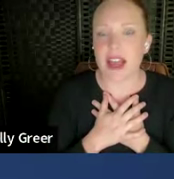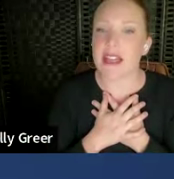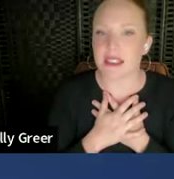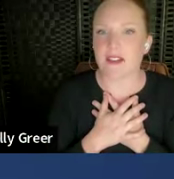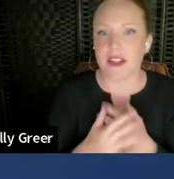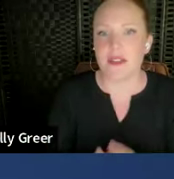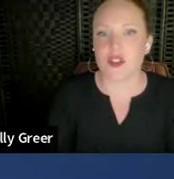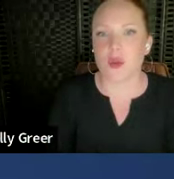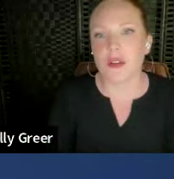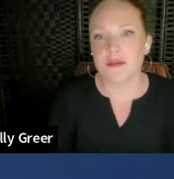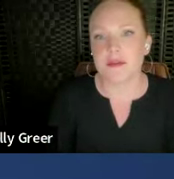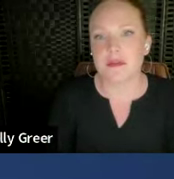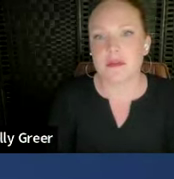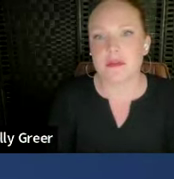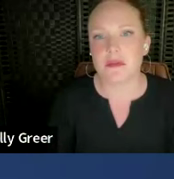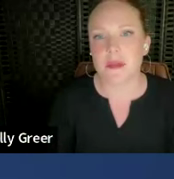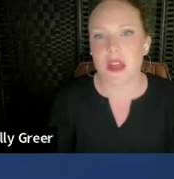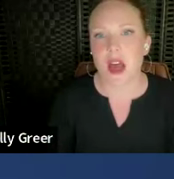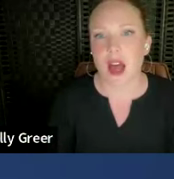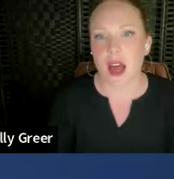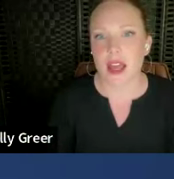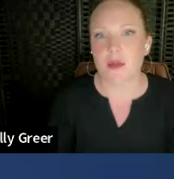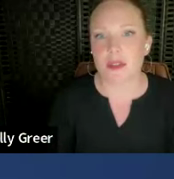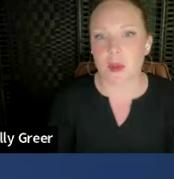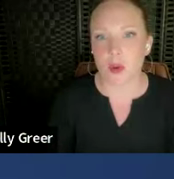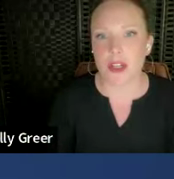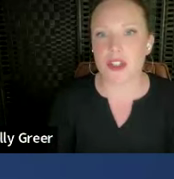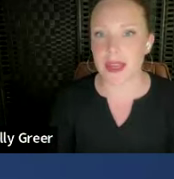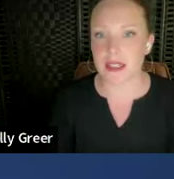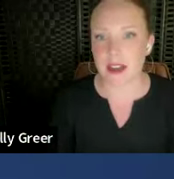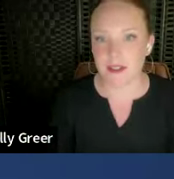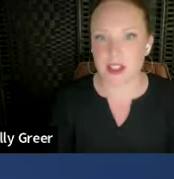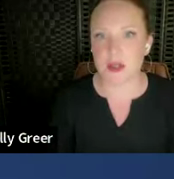I identify as a deaf individual. I was